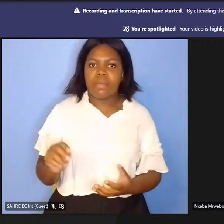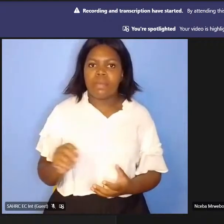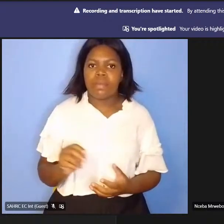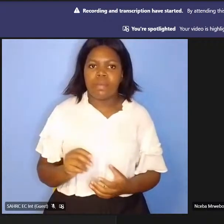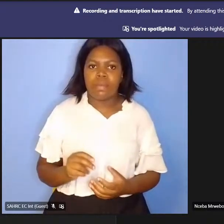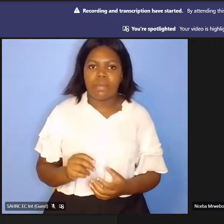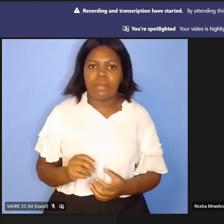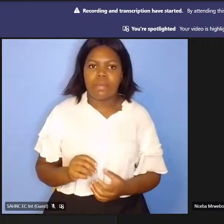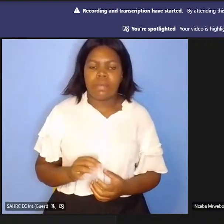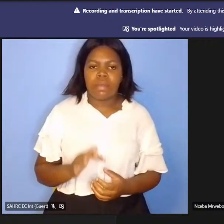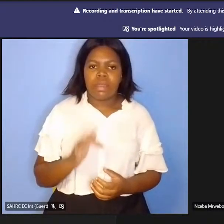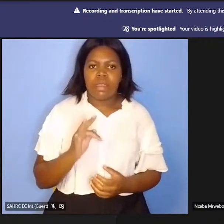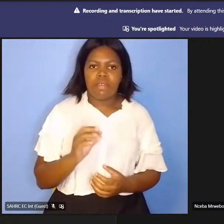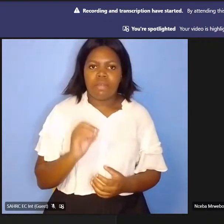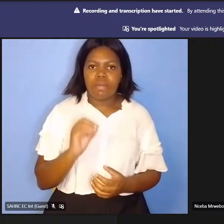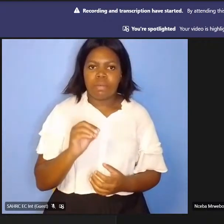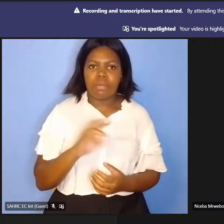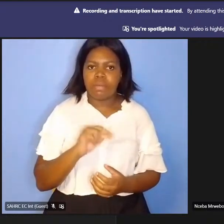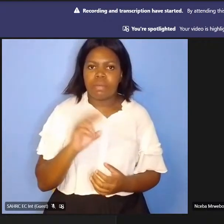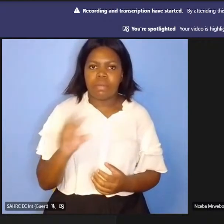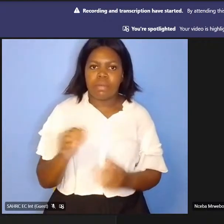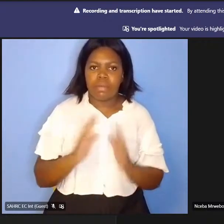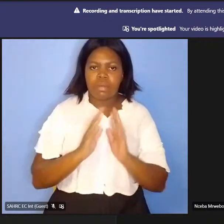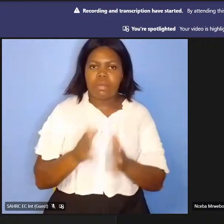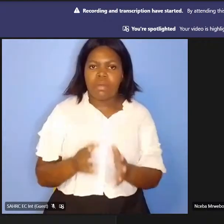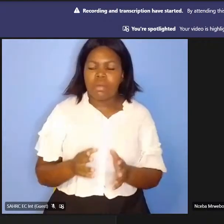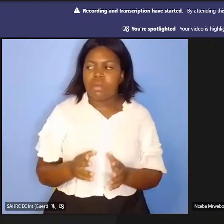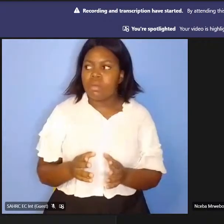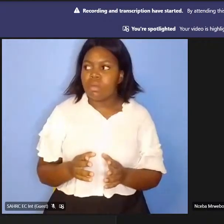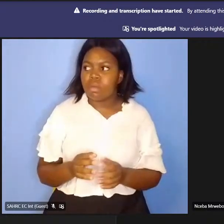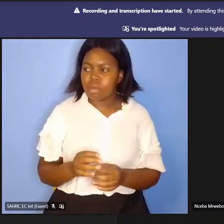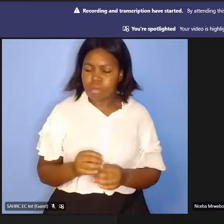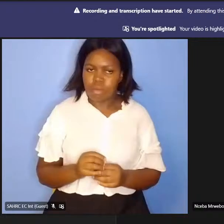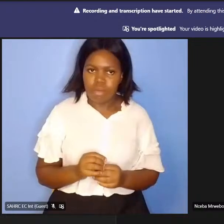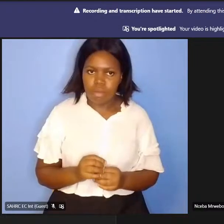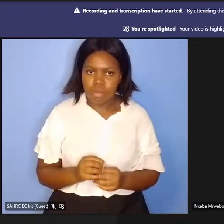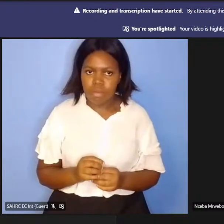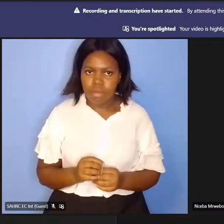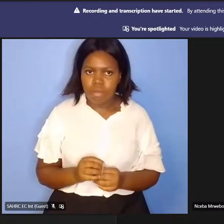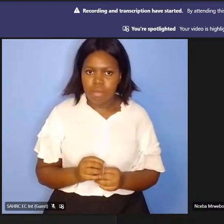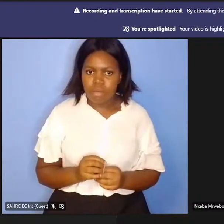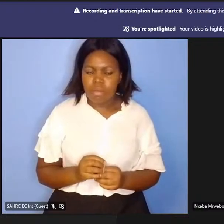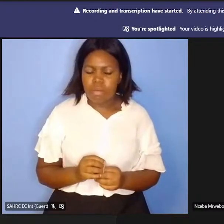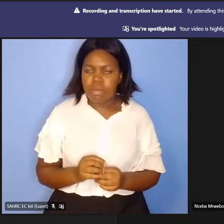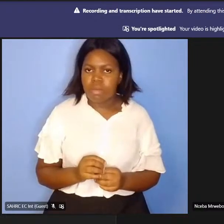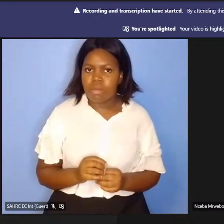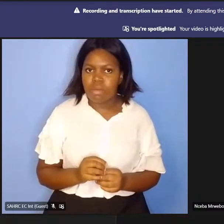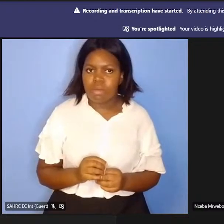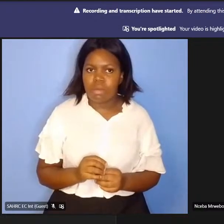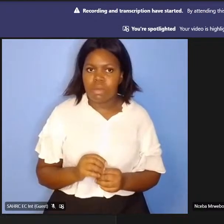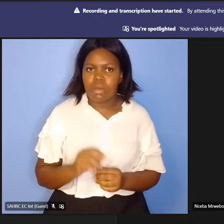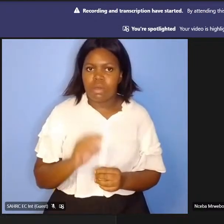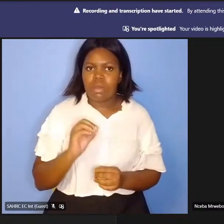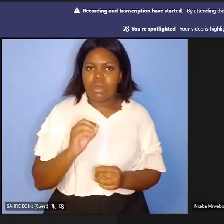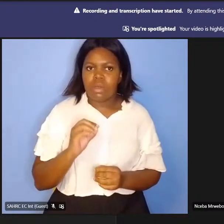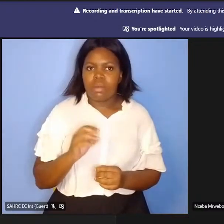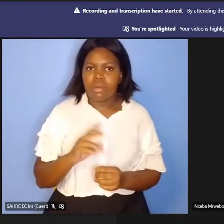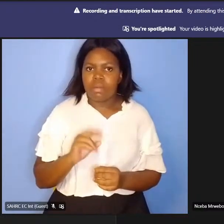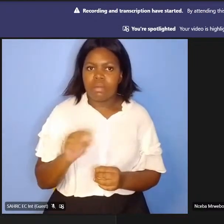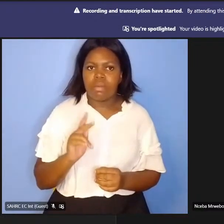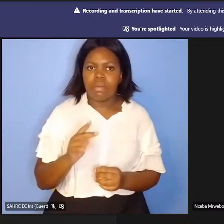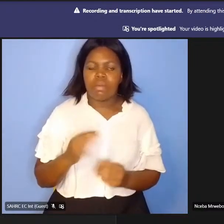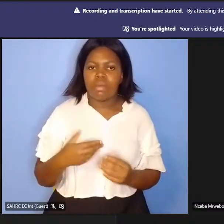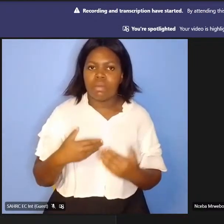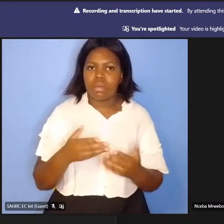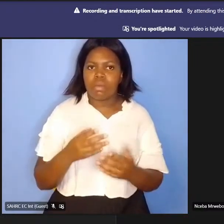any questions from your side, Commissioner. Mr. Mrebo, you're going to then be answering the questions from Commissioner,